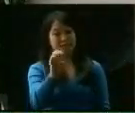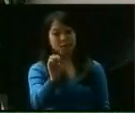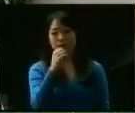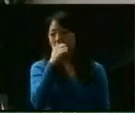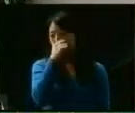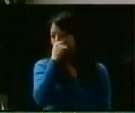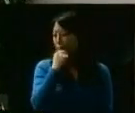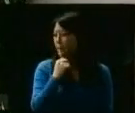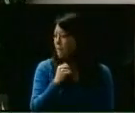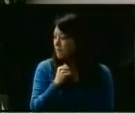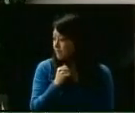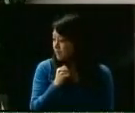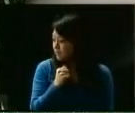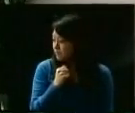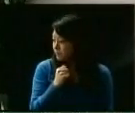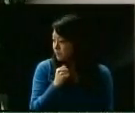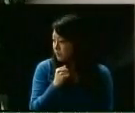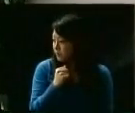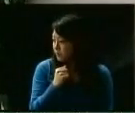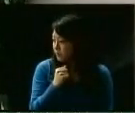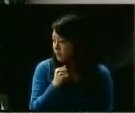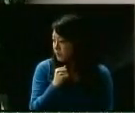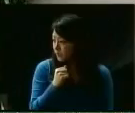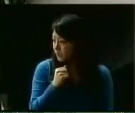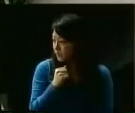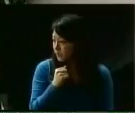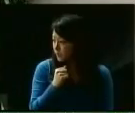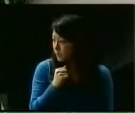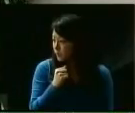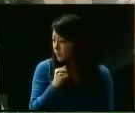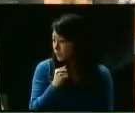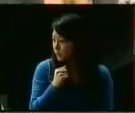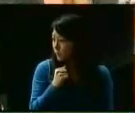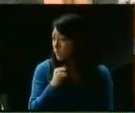I'd like to Commissioner, thank you. Go ahead,